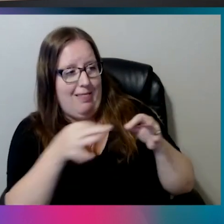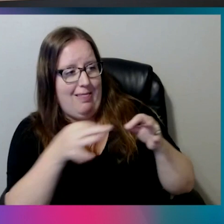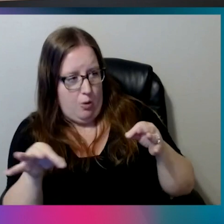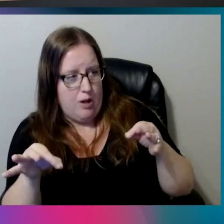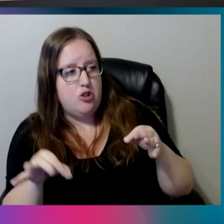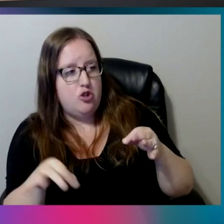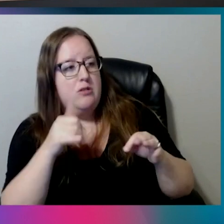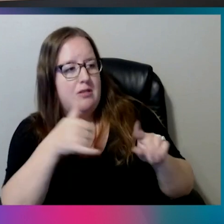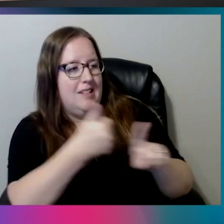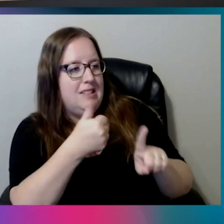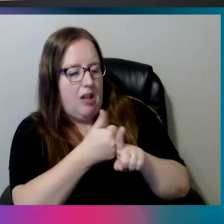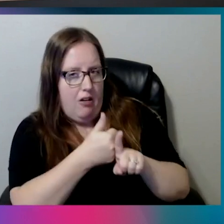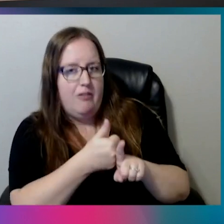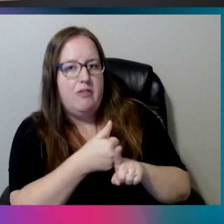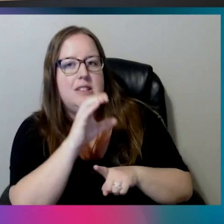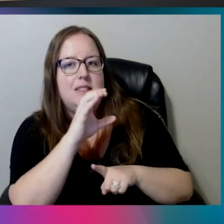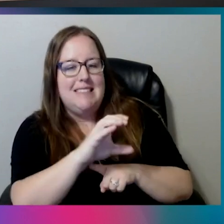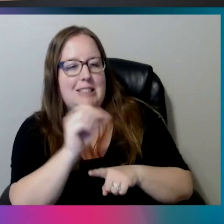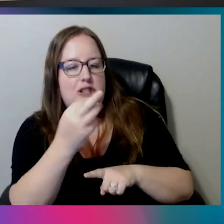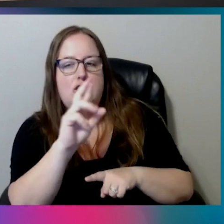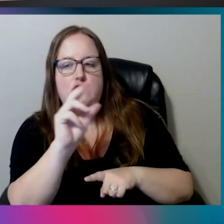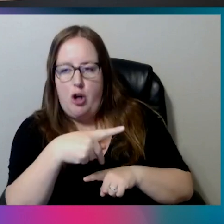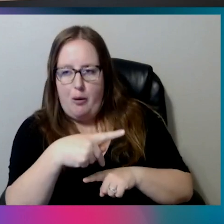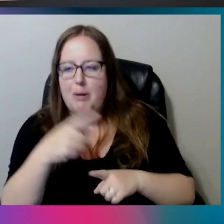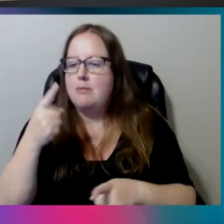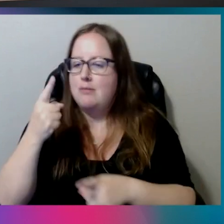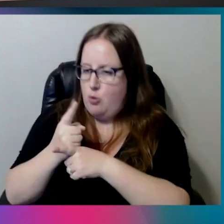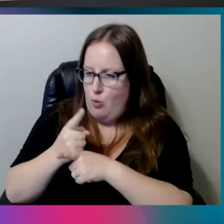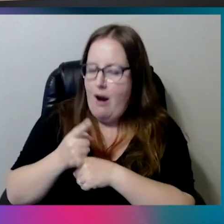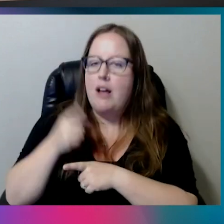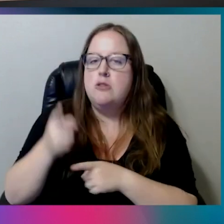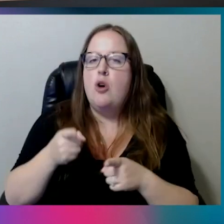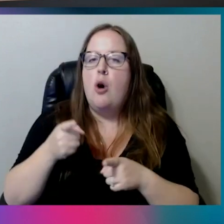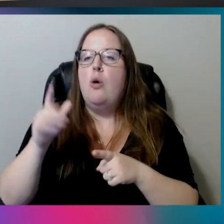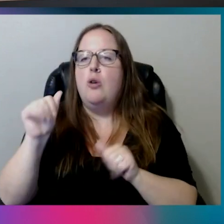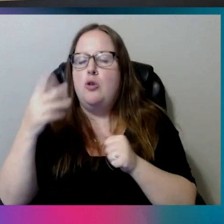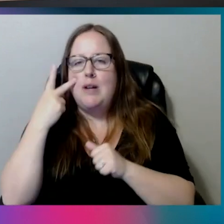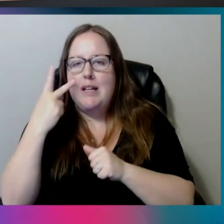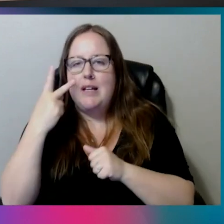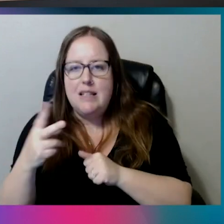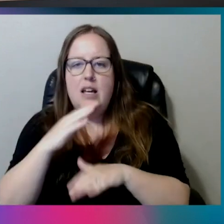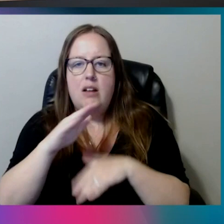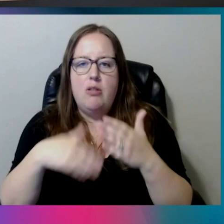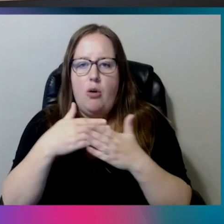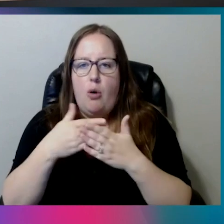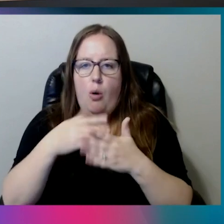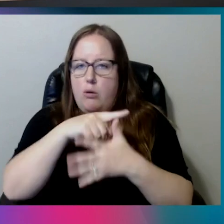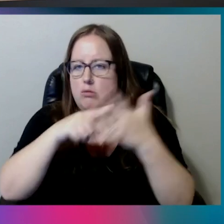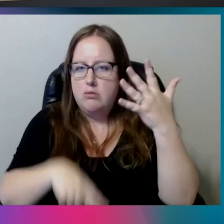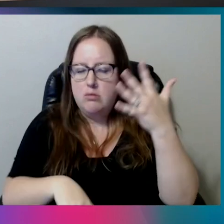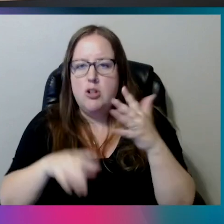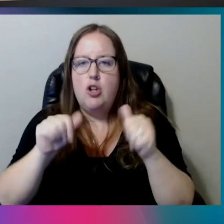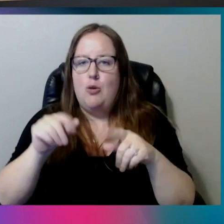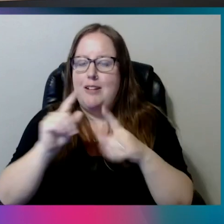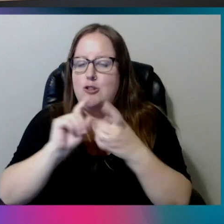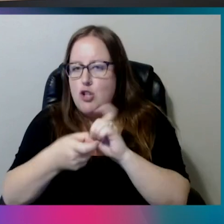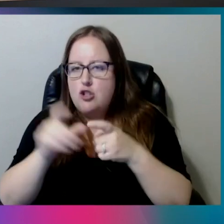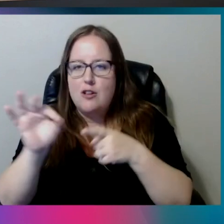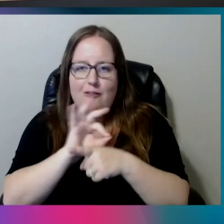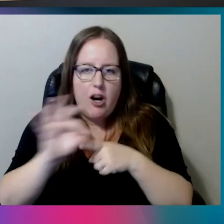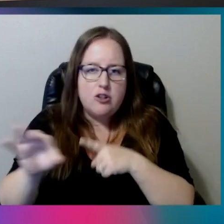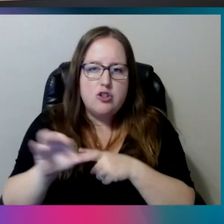C#. Yeah. So there's a whole bunch of features. If you go to the command palette and search on AWS, you can see there's a whole bunch here. I can create a step function, state machine, some